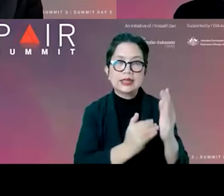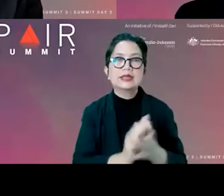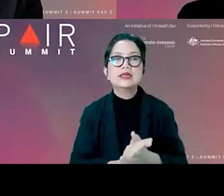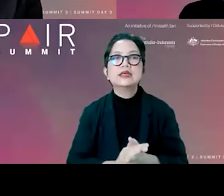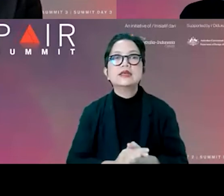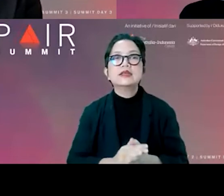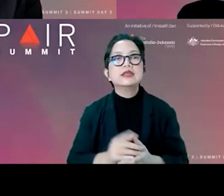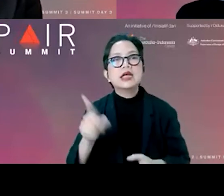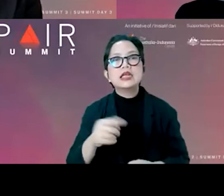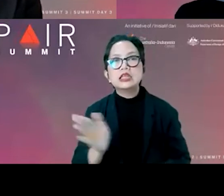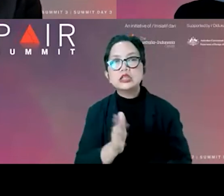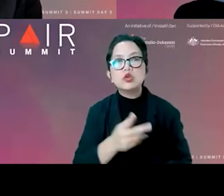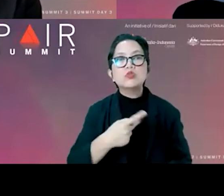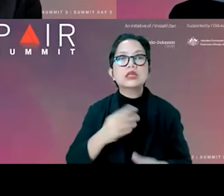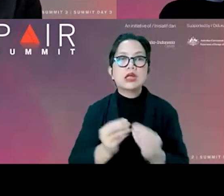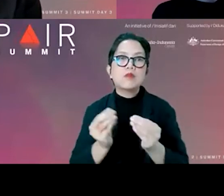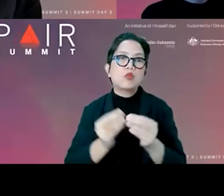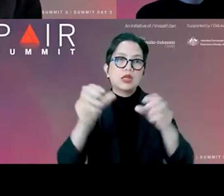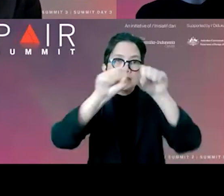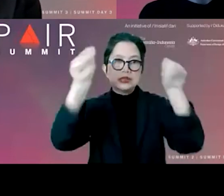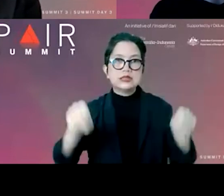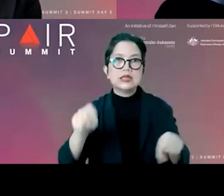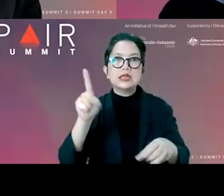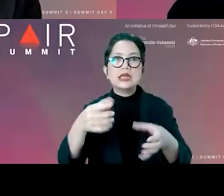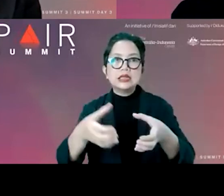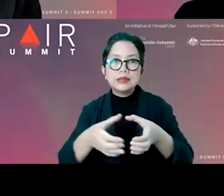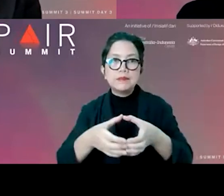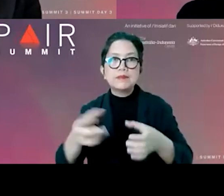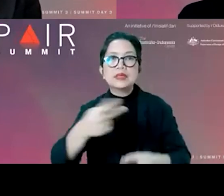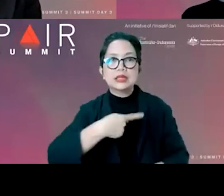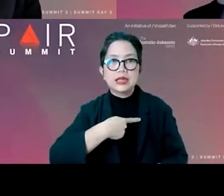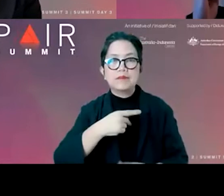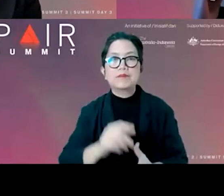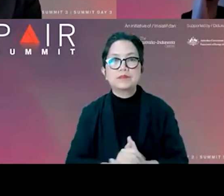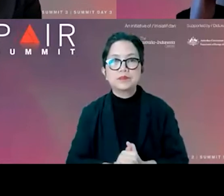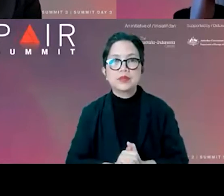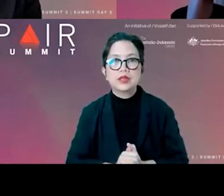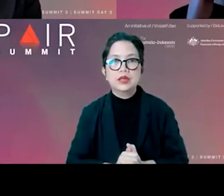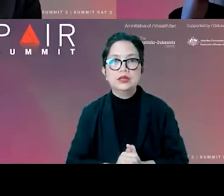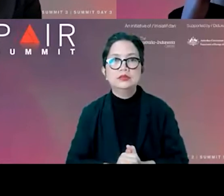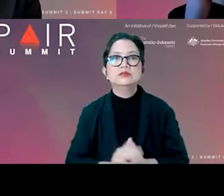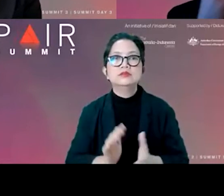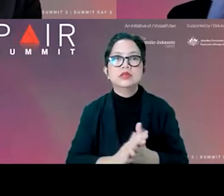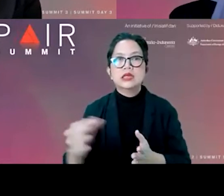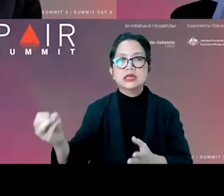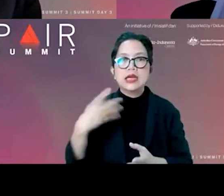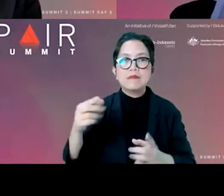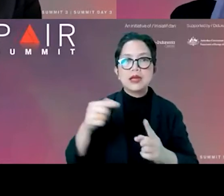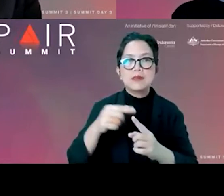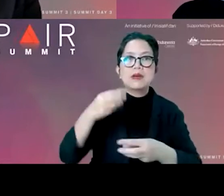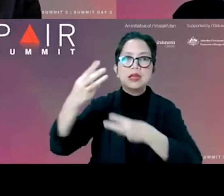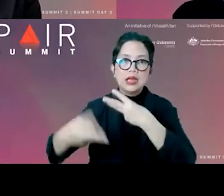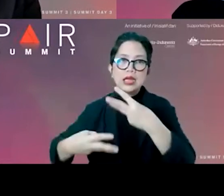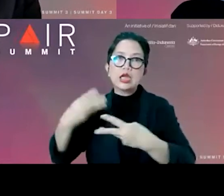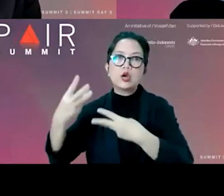then exact value for economic impact are less important than the relative size as well. And then that's